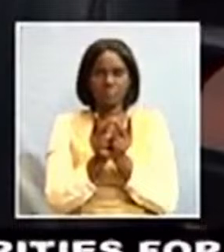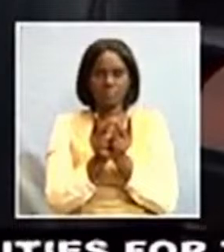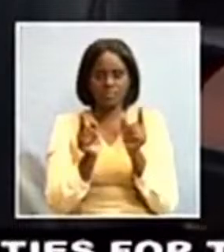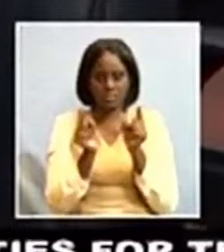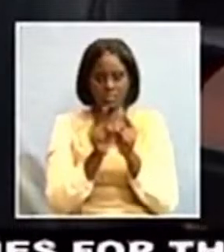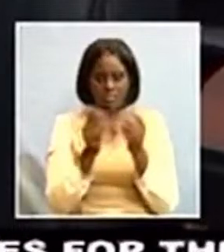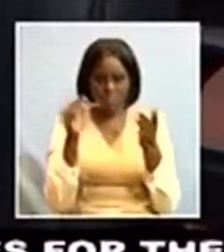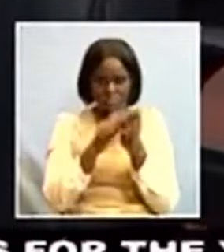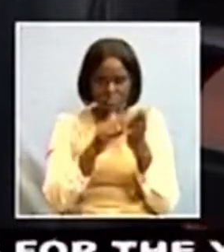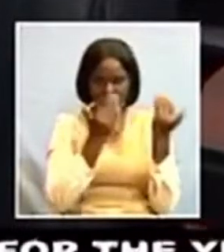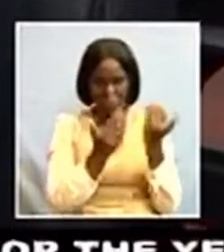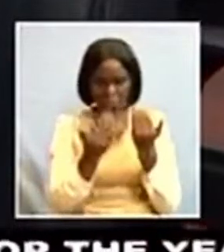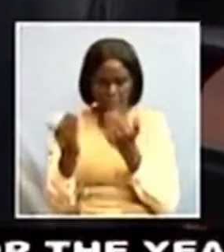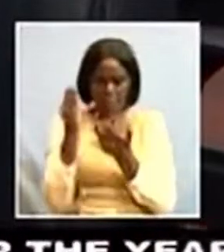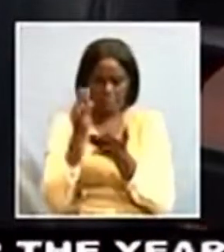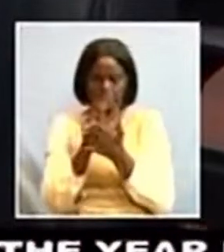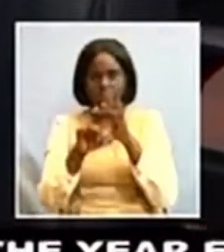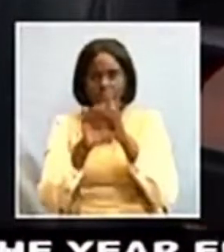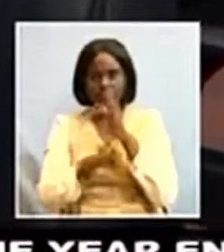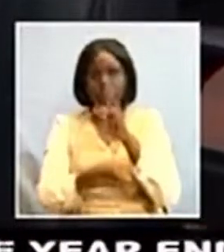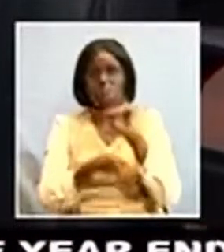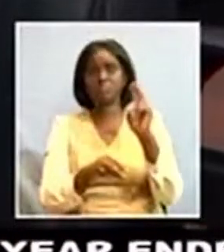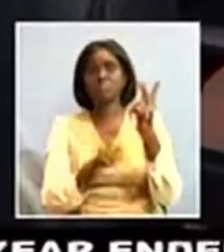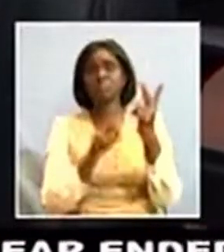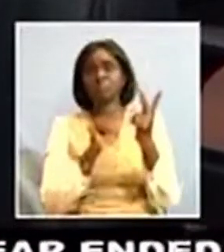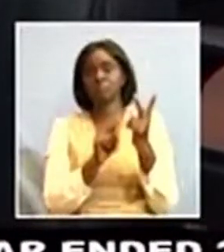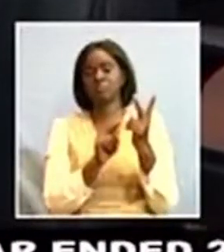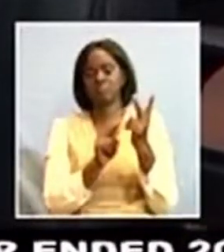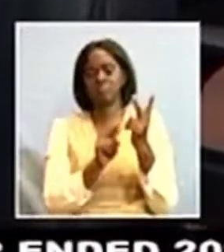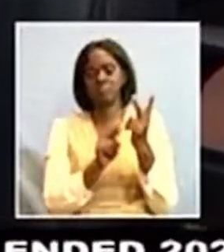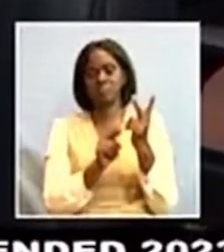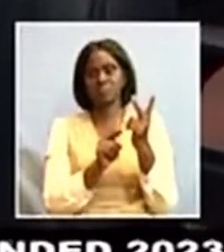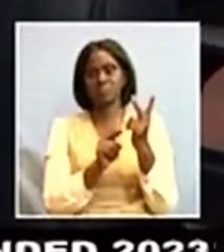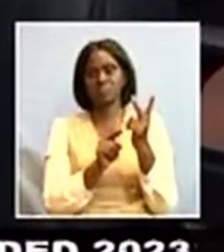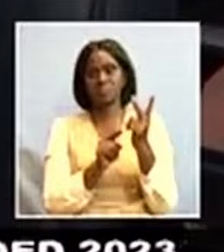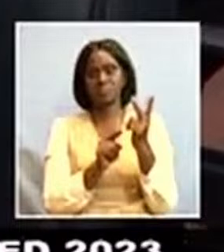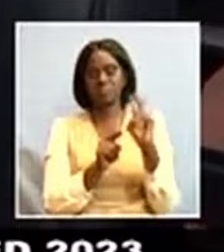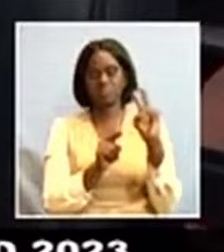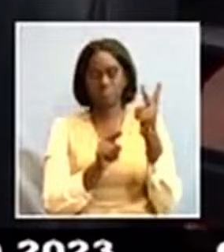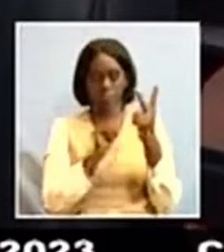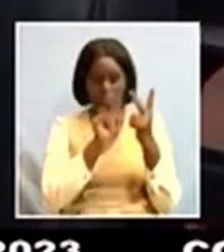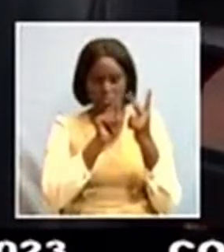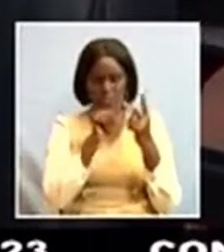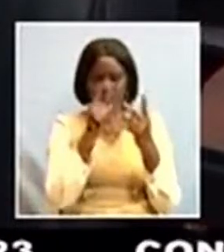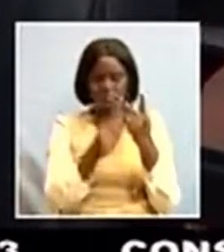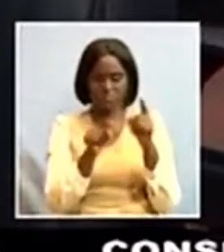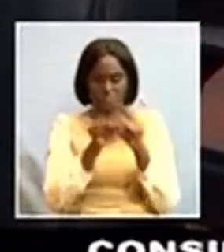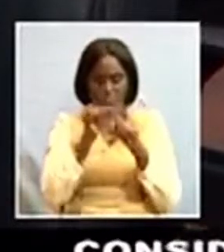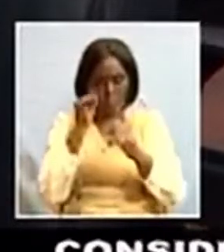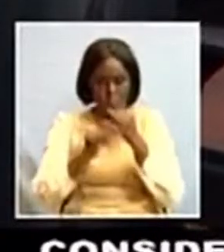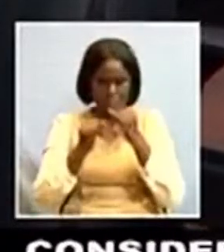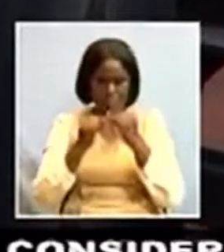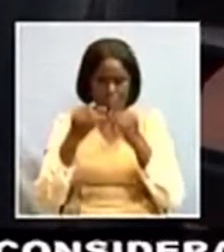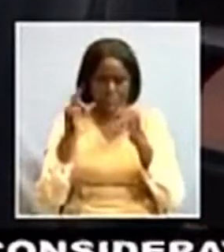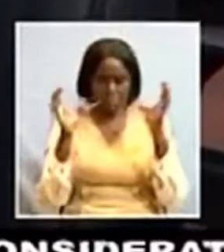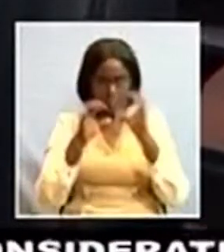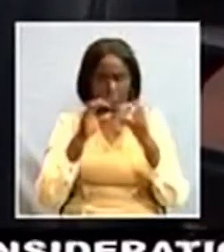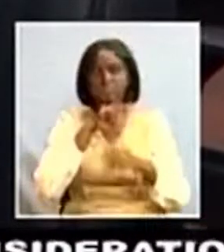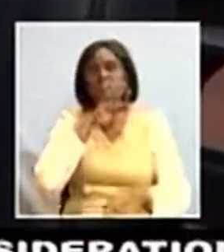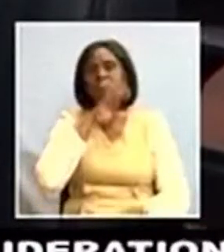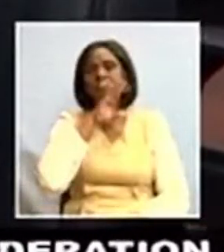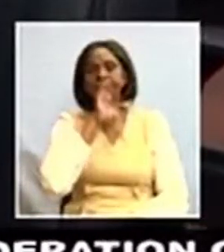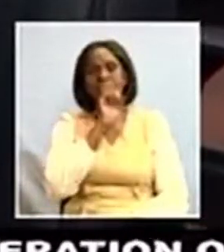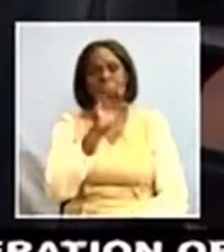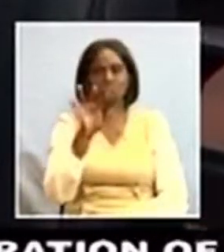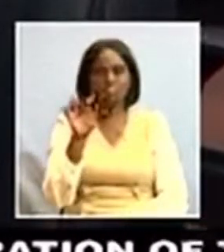bus station under phase 2. And the second one is completion of council dump site